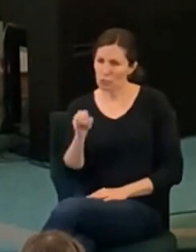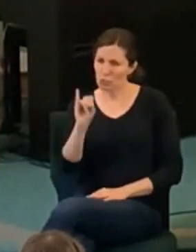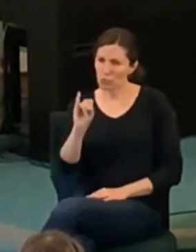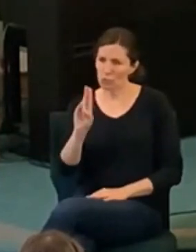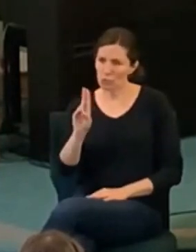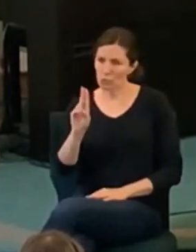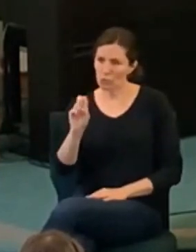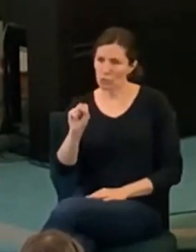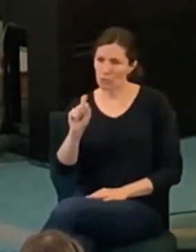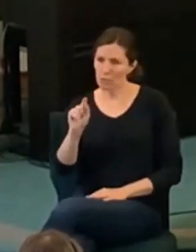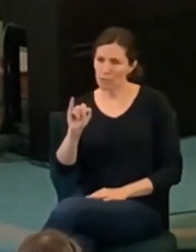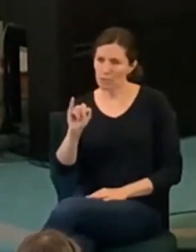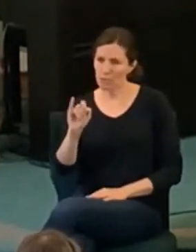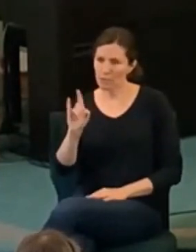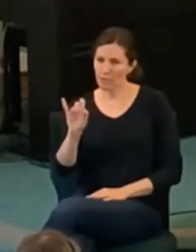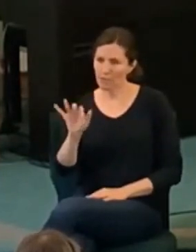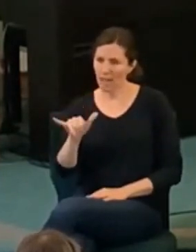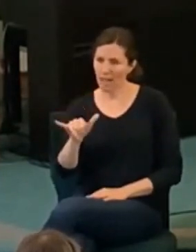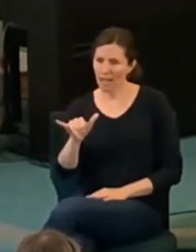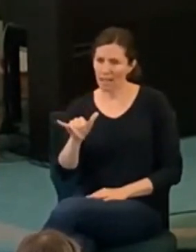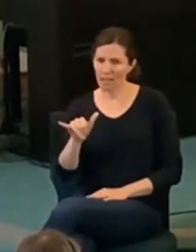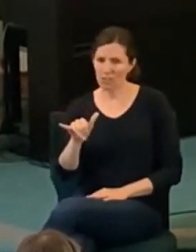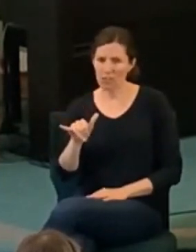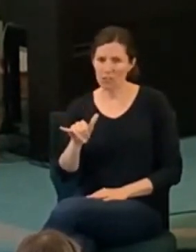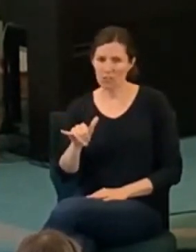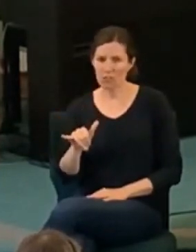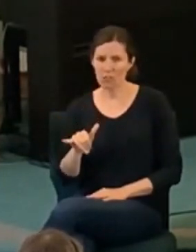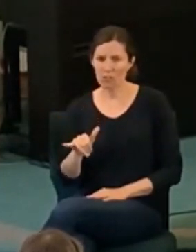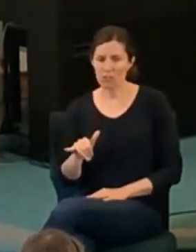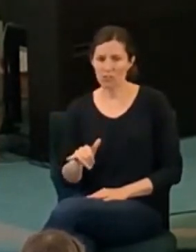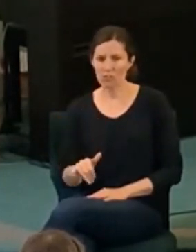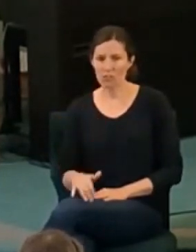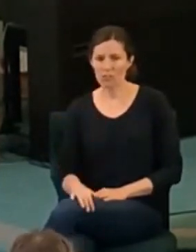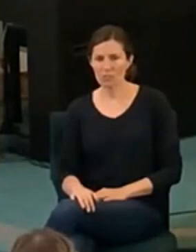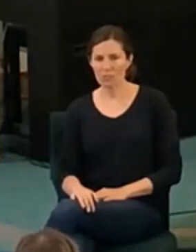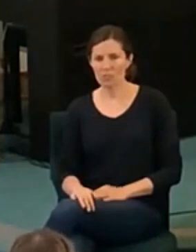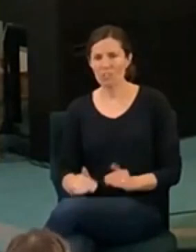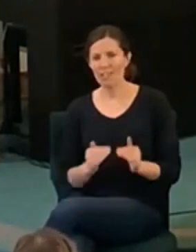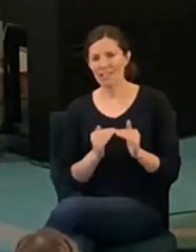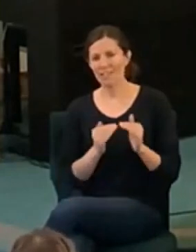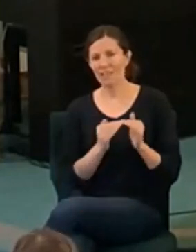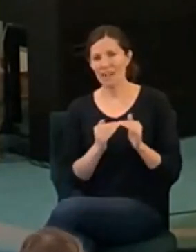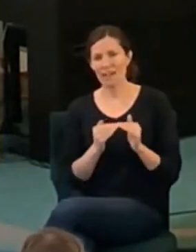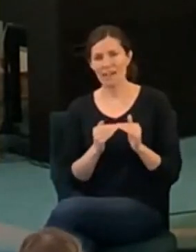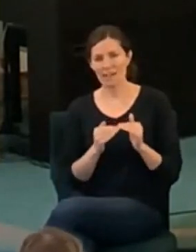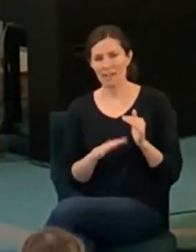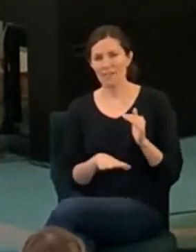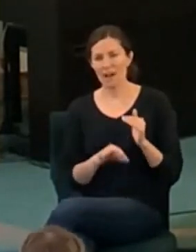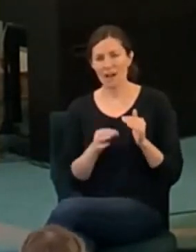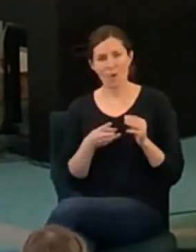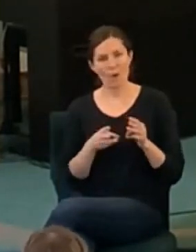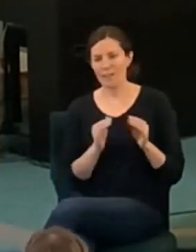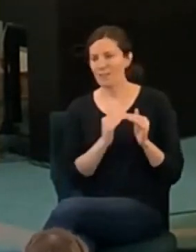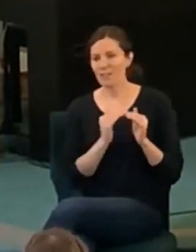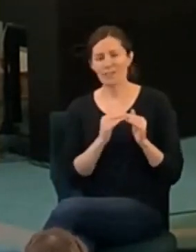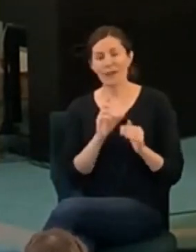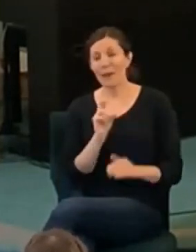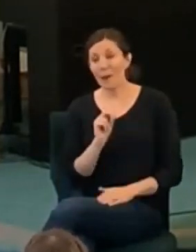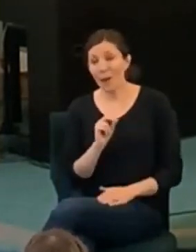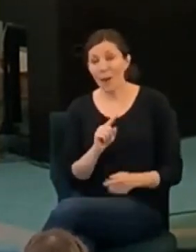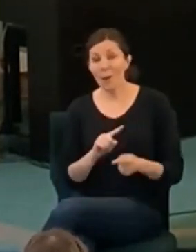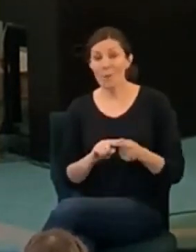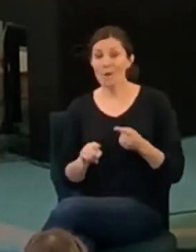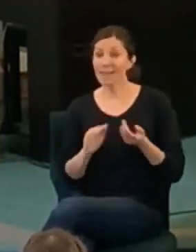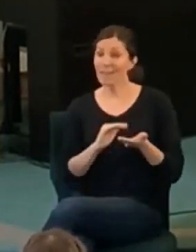okay. He didn't say, well, her husband's kind of abandoned her. It's like she's a widow anyway. He didn't do any of that. He didn't find